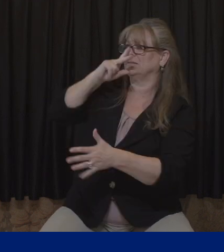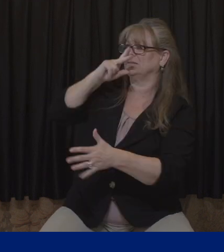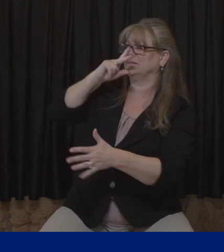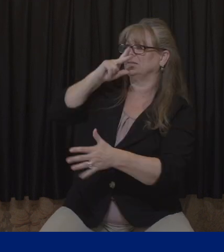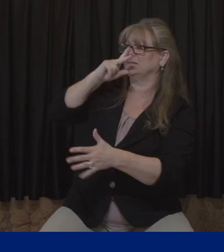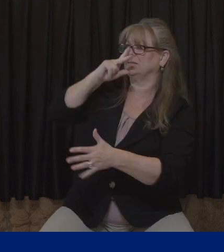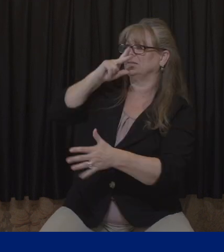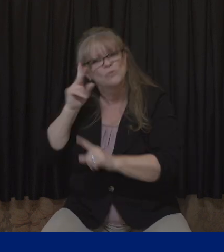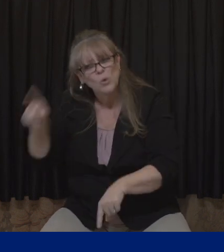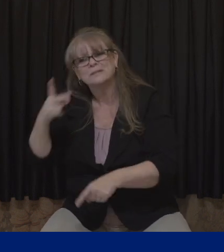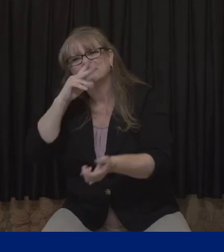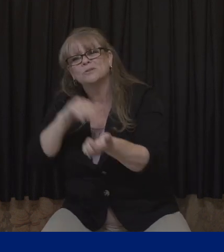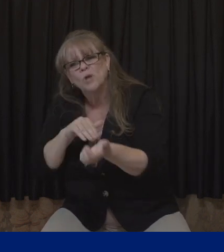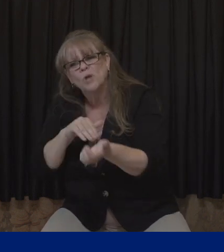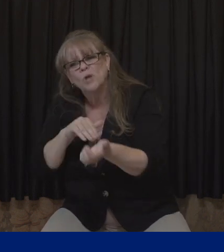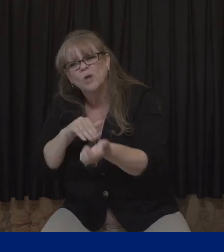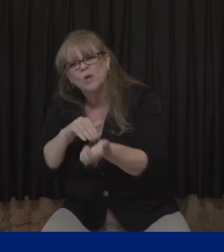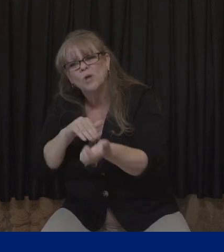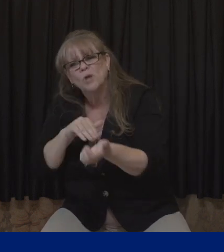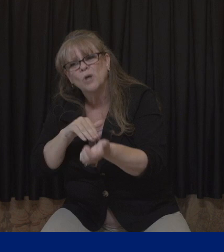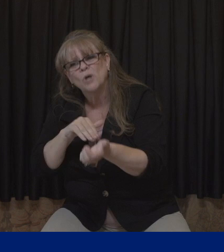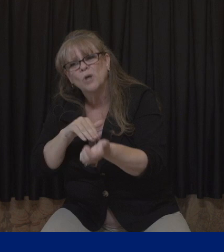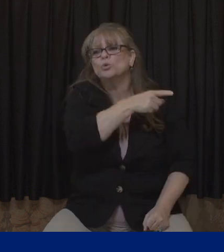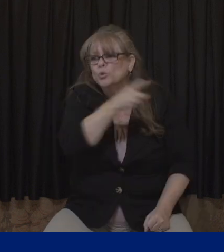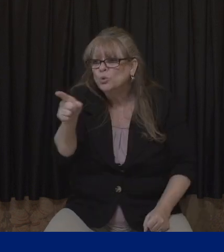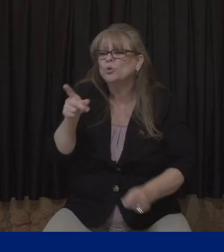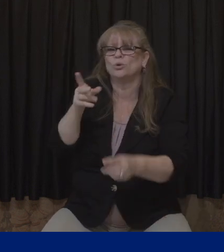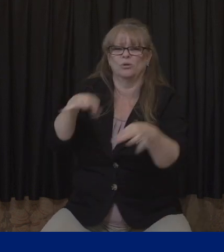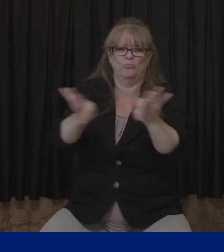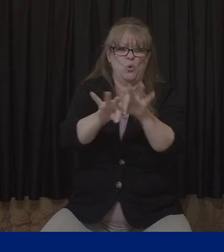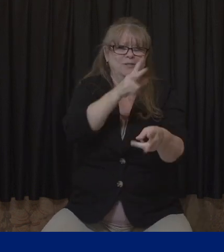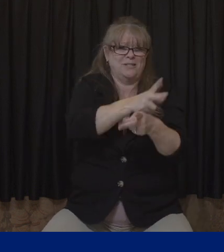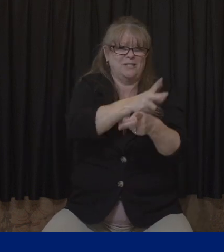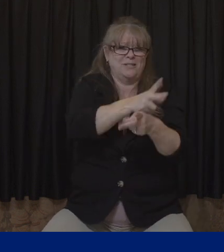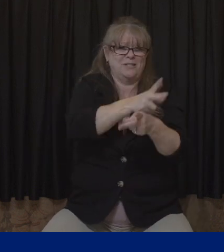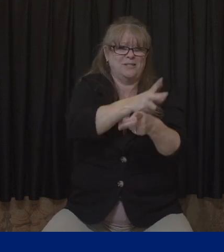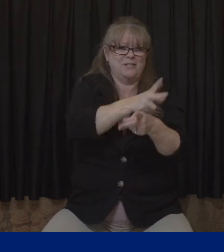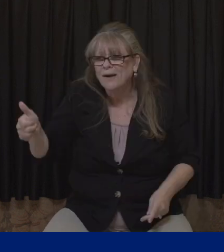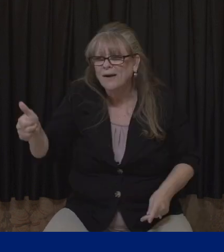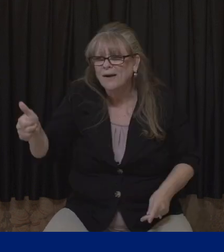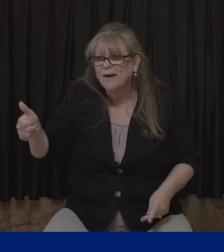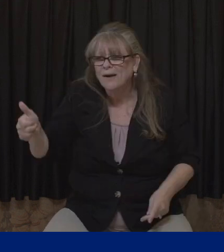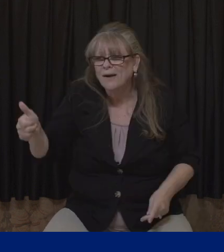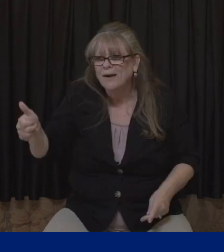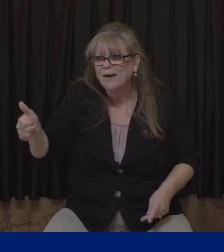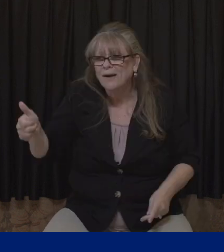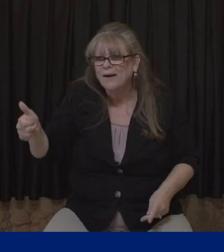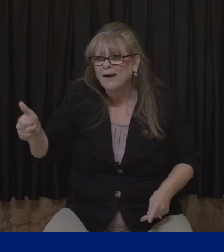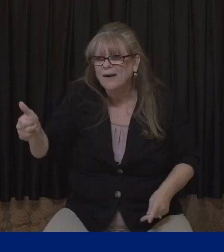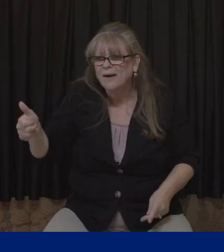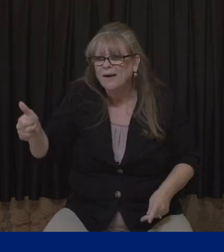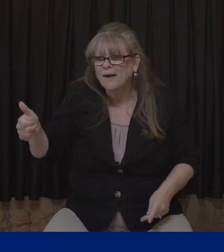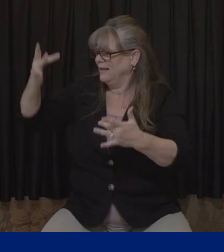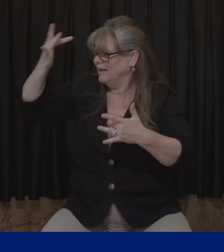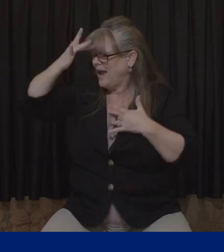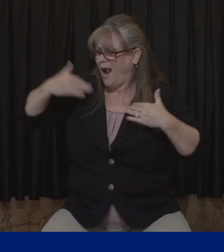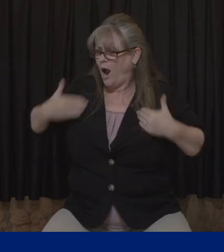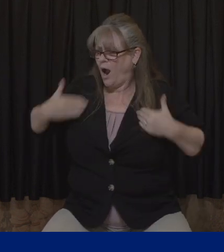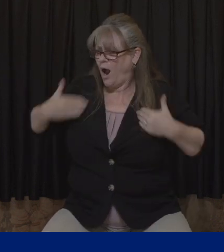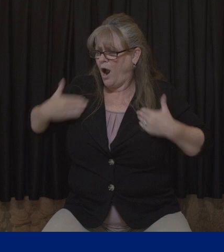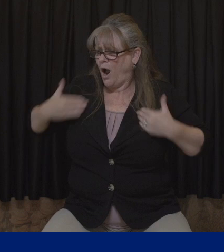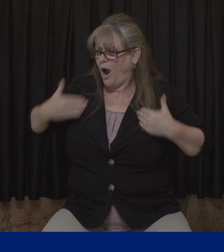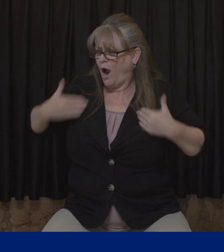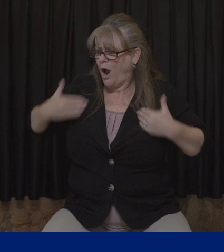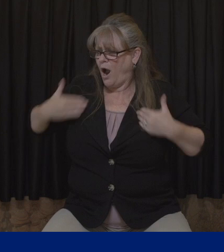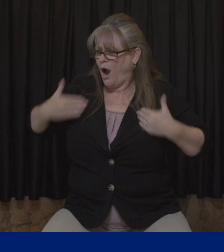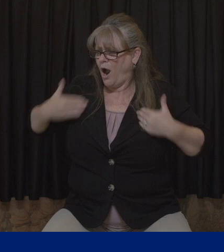lives in a way that we're addressing the non-COVID healthcare needs which continue to exist. And finally, protecting our vulnerable